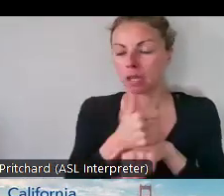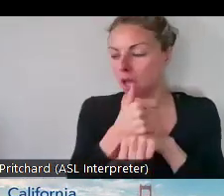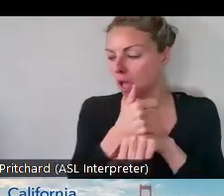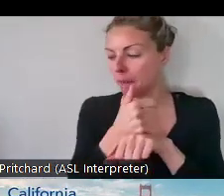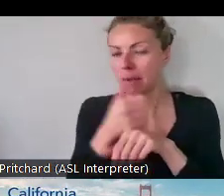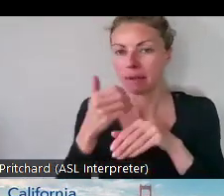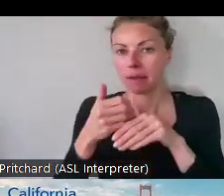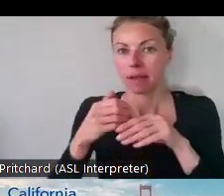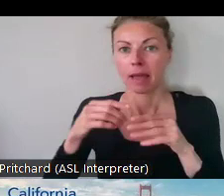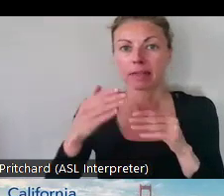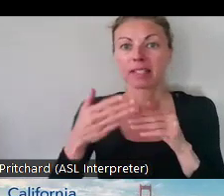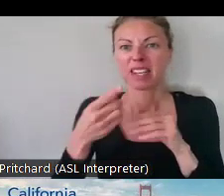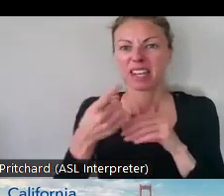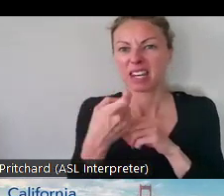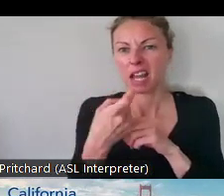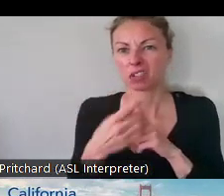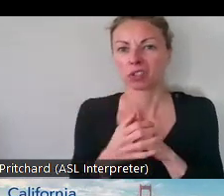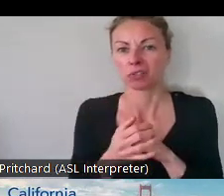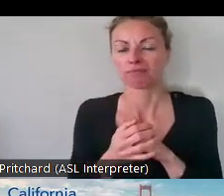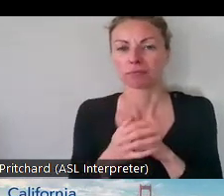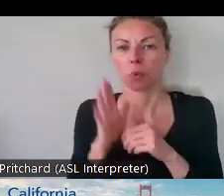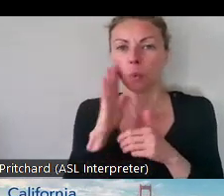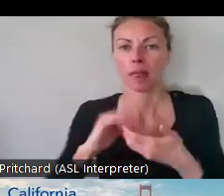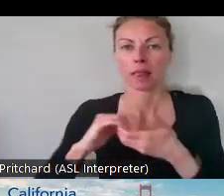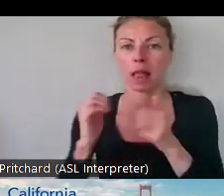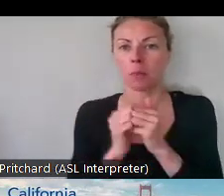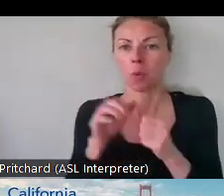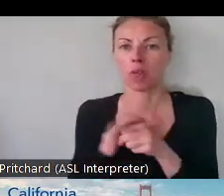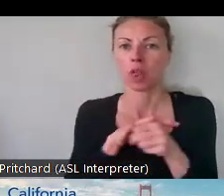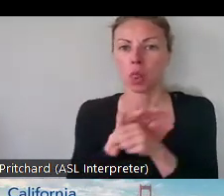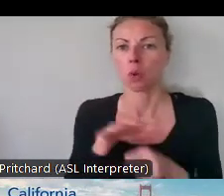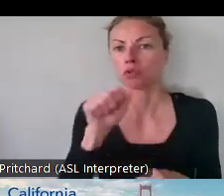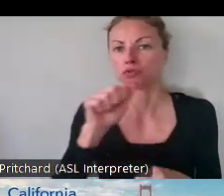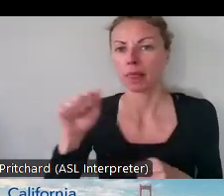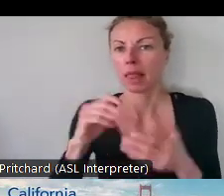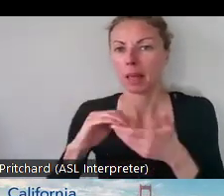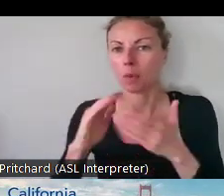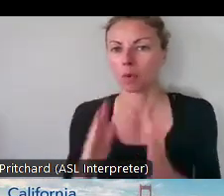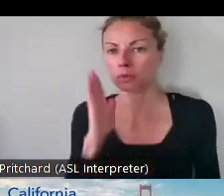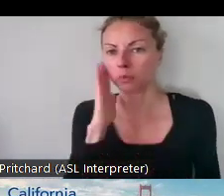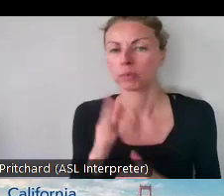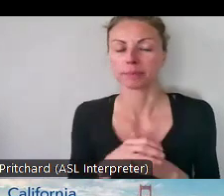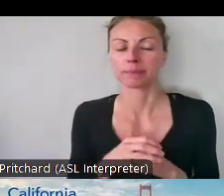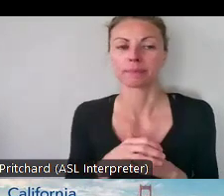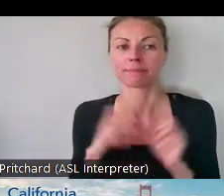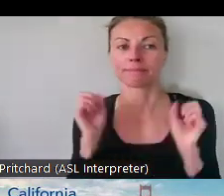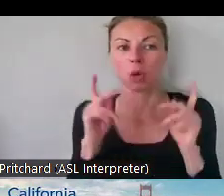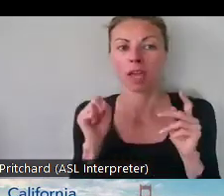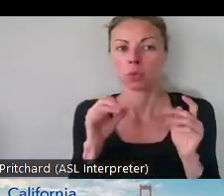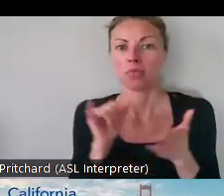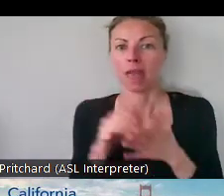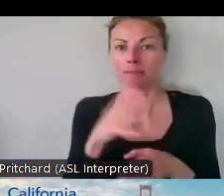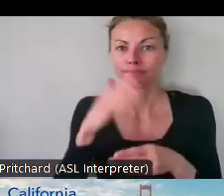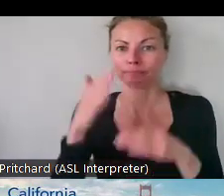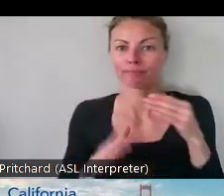next year. And again, this is something that we'll be collaborating with our local AAA partners as well. Okay, so that concludes